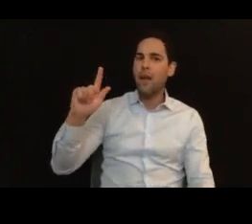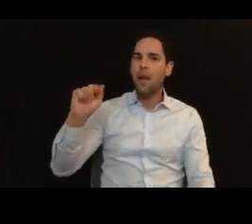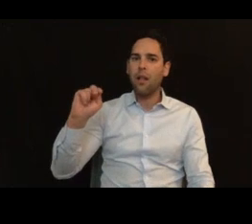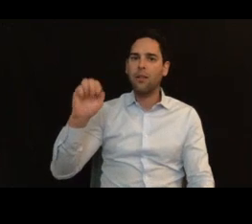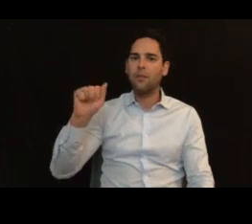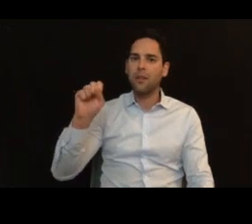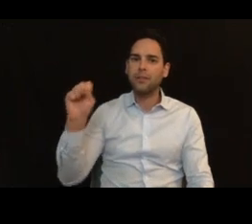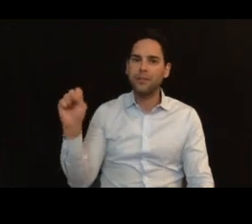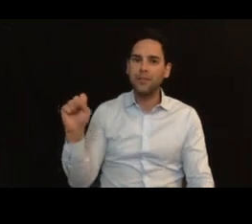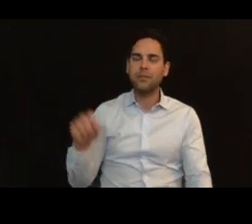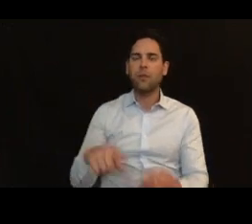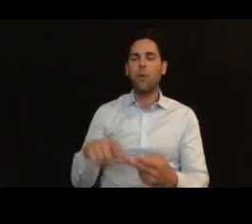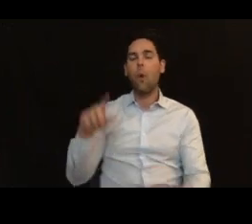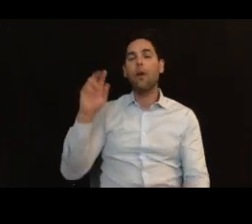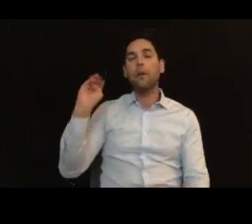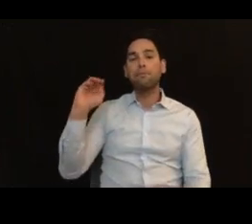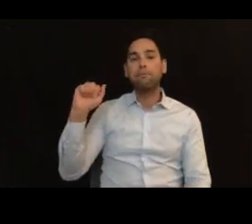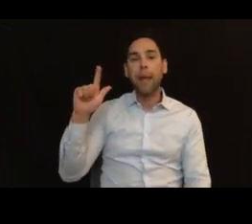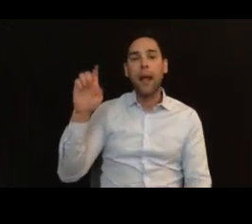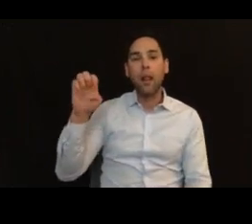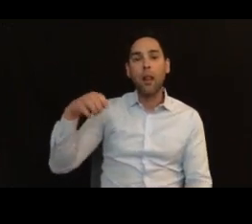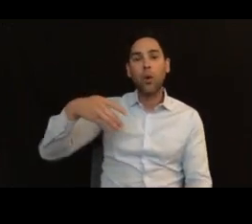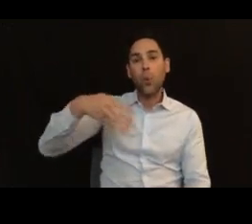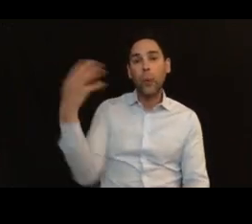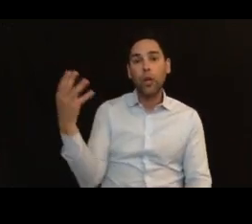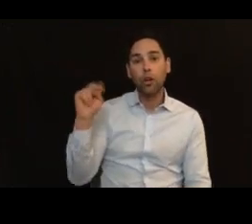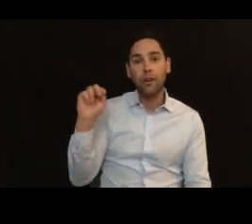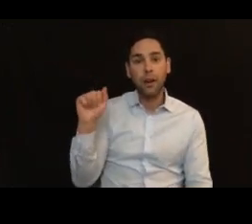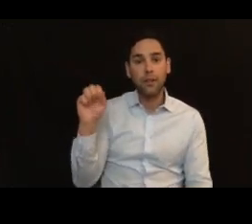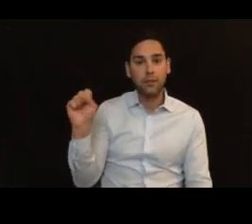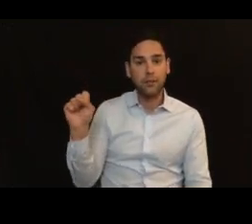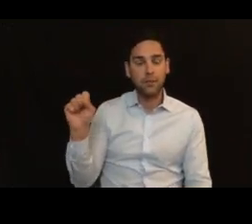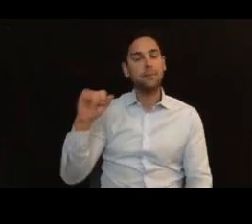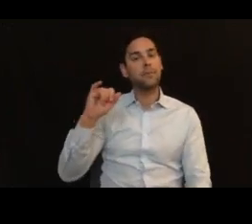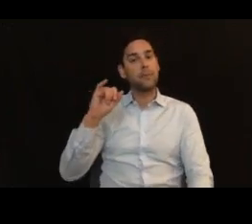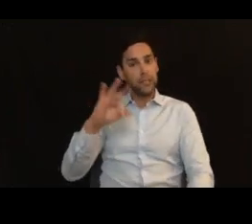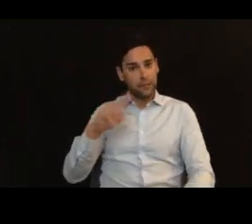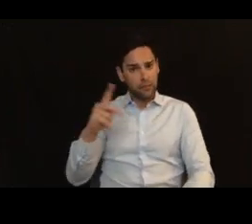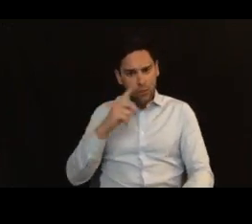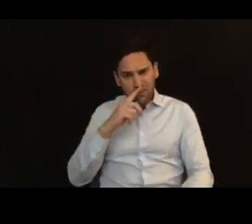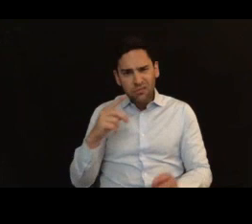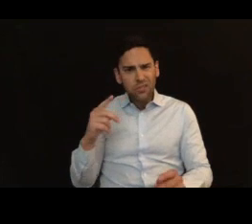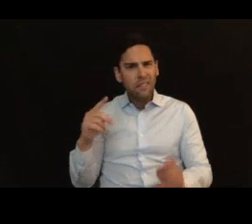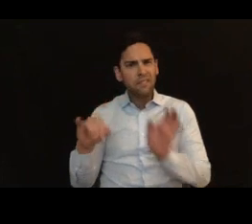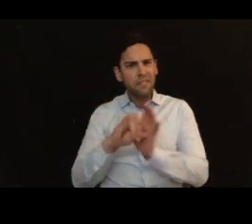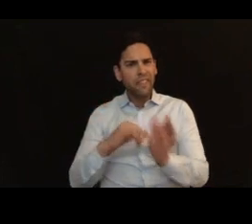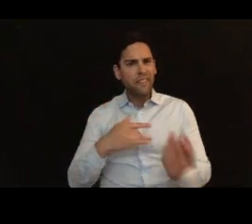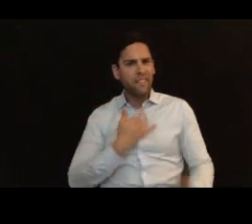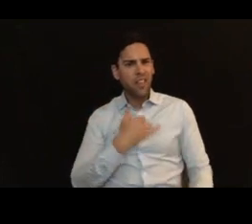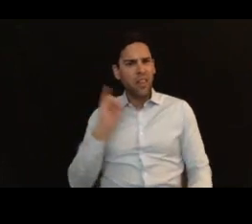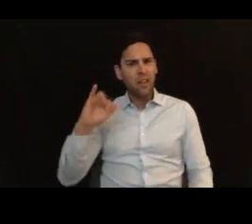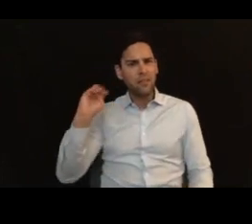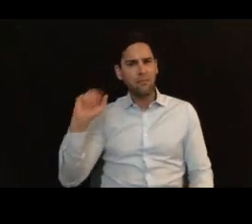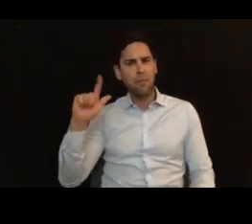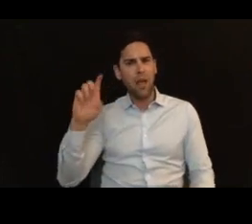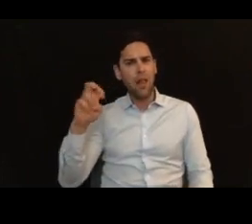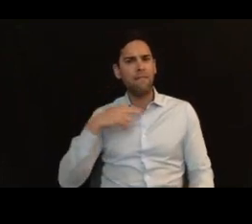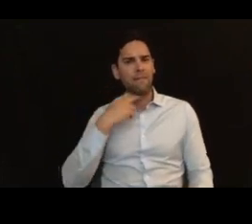So basically, if fronted S emerges from a voice that's perceived as male, it's perceived as queer because it